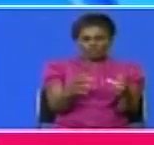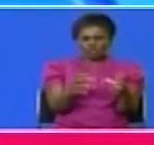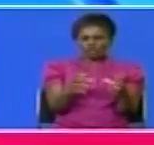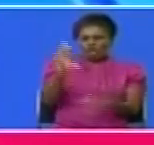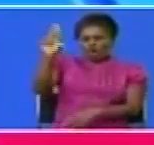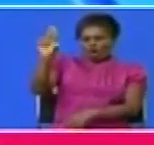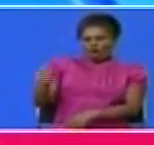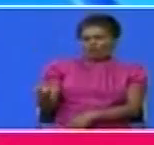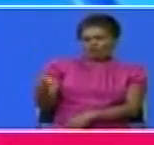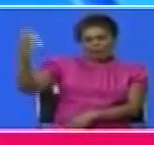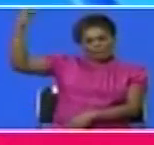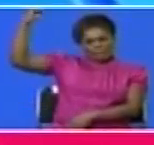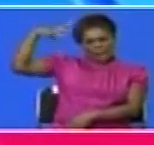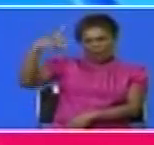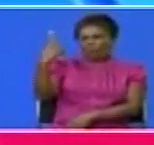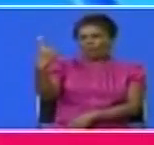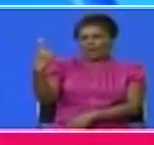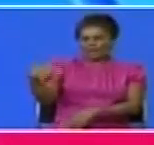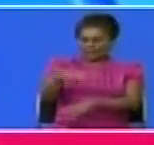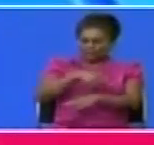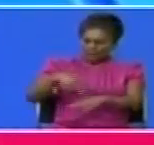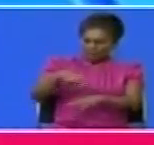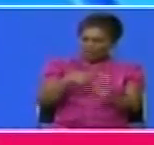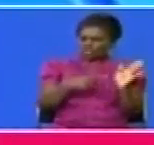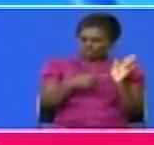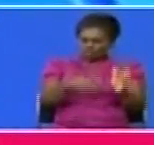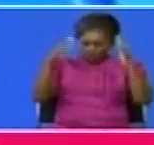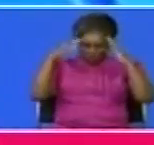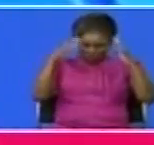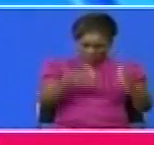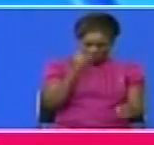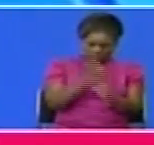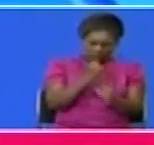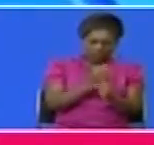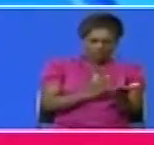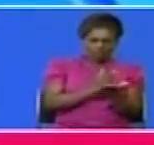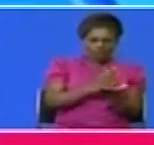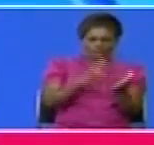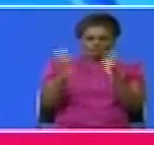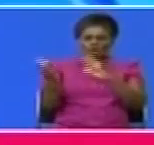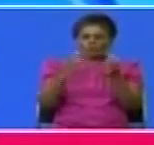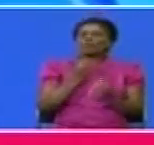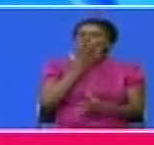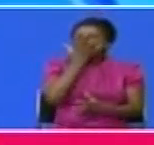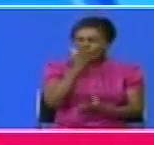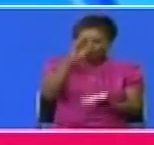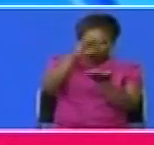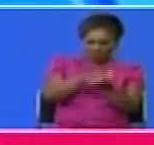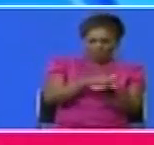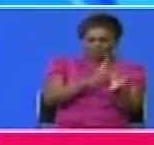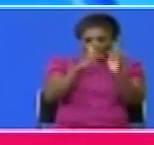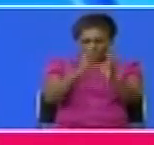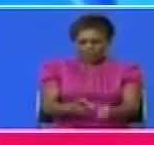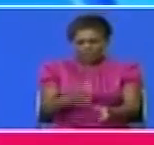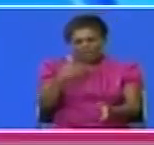their non-essential lights for an hour as a symbol of their commitment to ensure global warming is reduced. KTN's Timothy Otieno now has